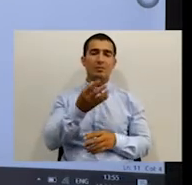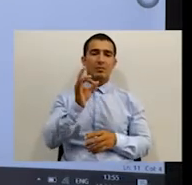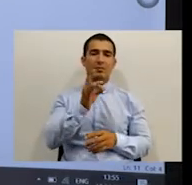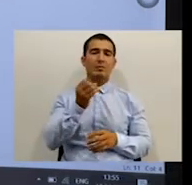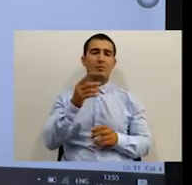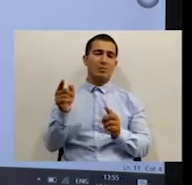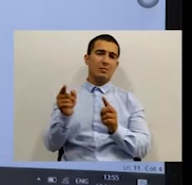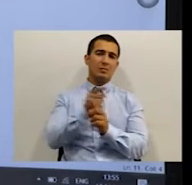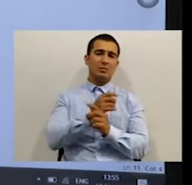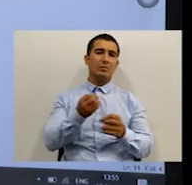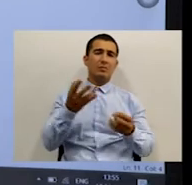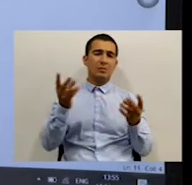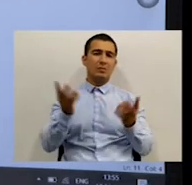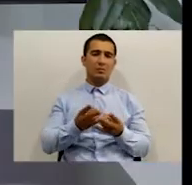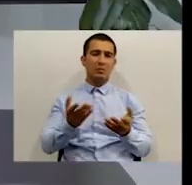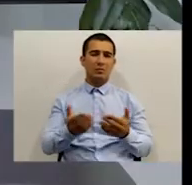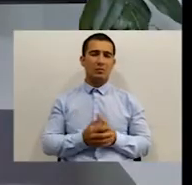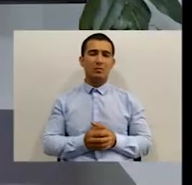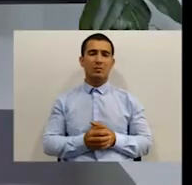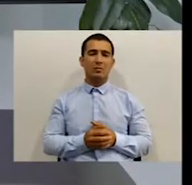keyin yana oldinga qanchadir yursin, chizsin.